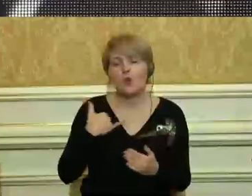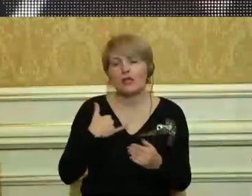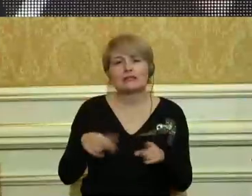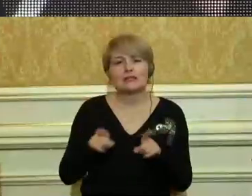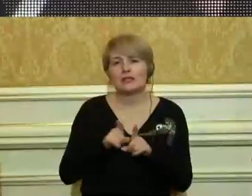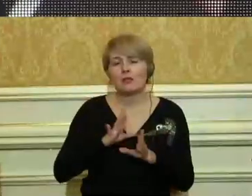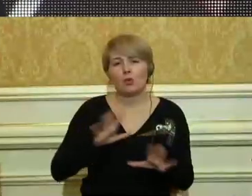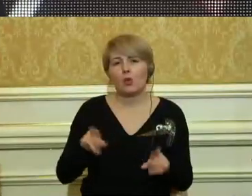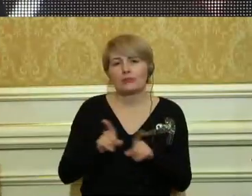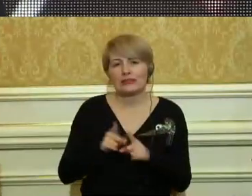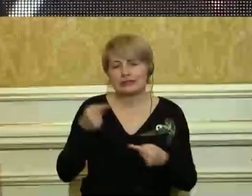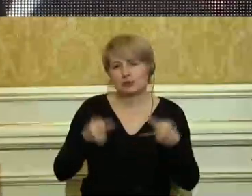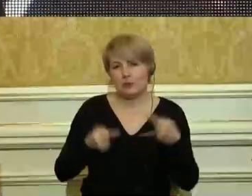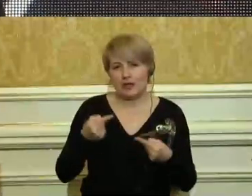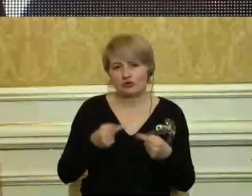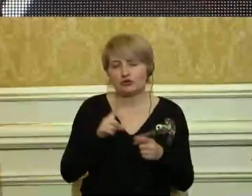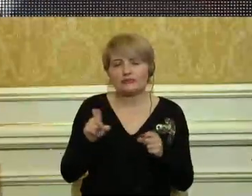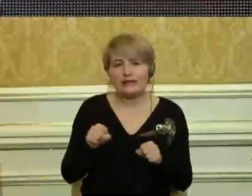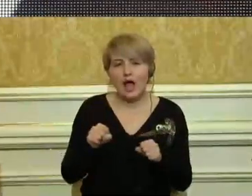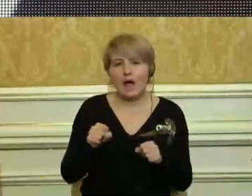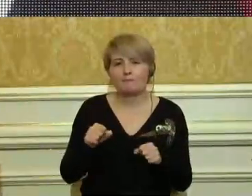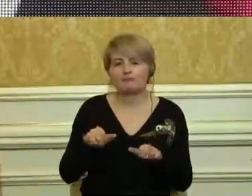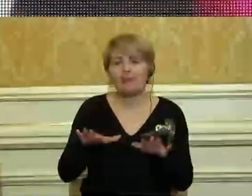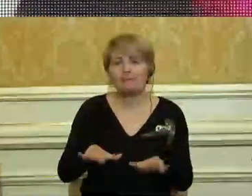between women for only